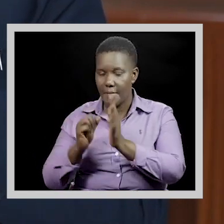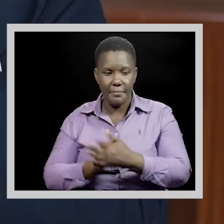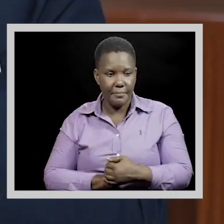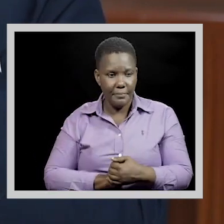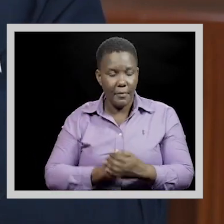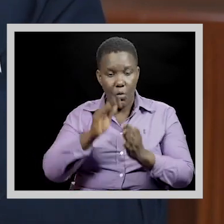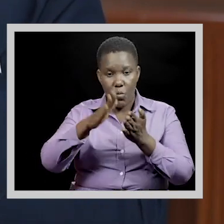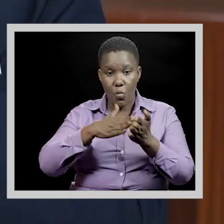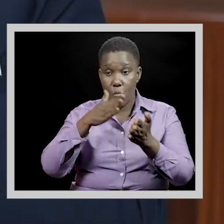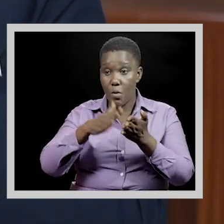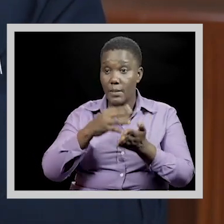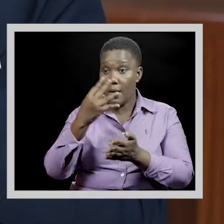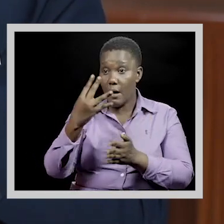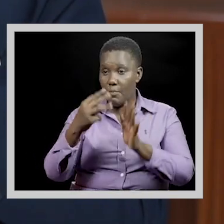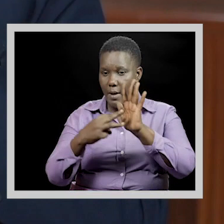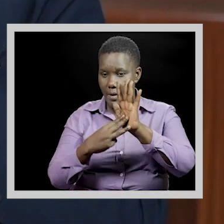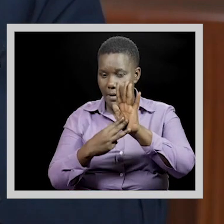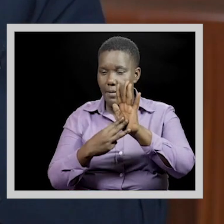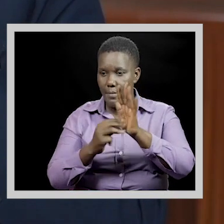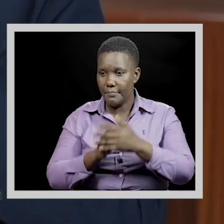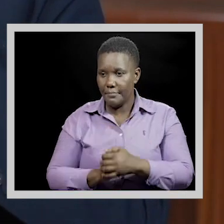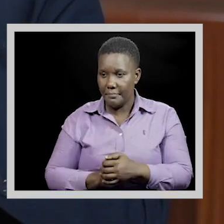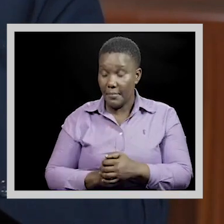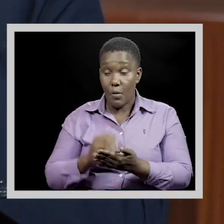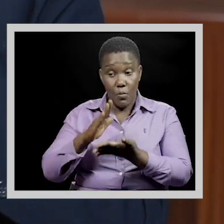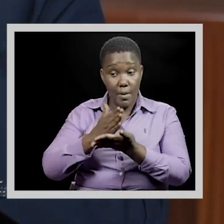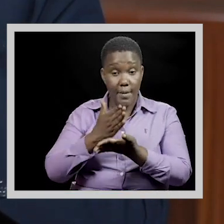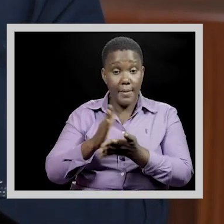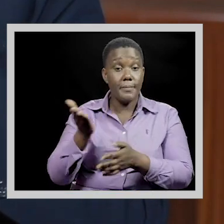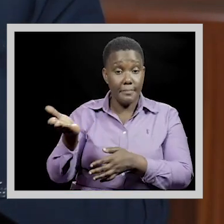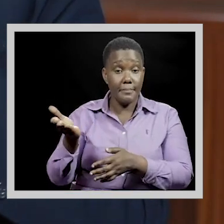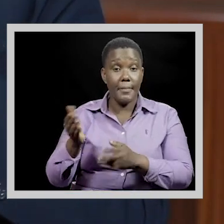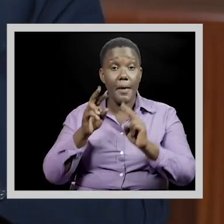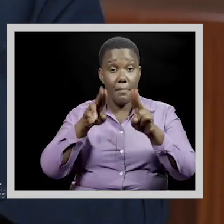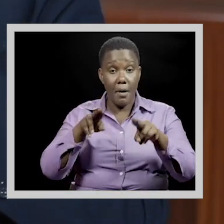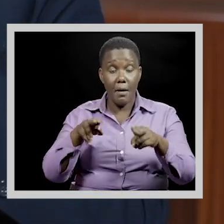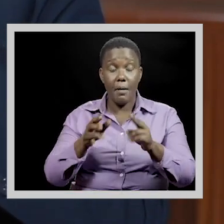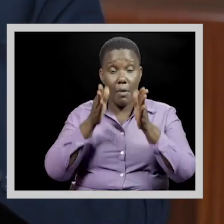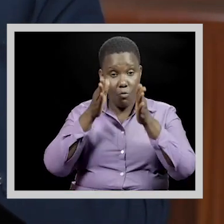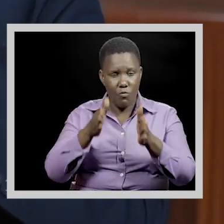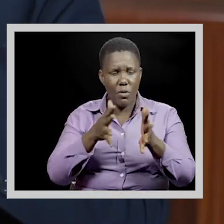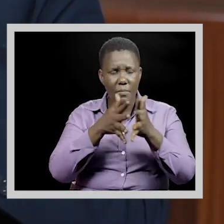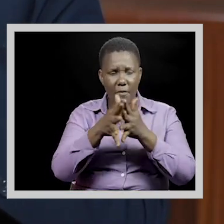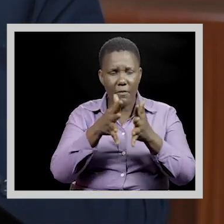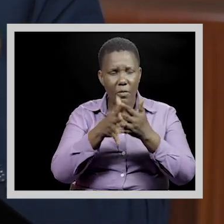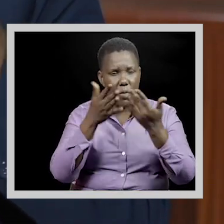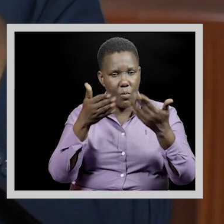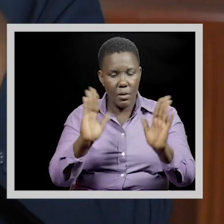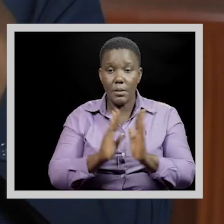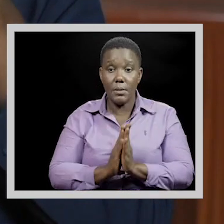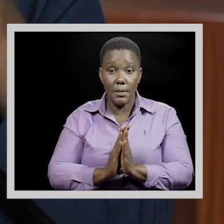1988, at page 48. In that particular case, the High Court pronounced